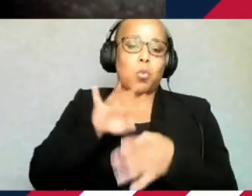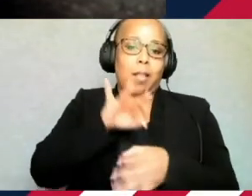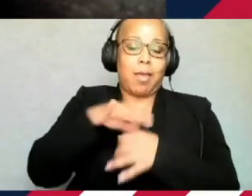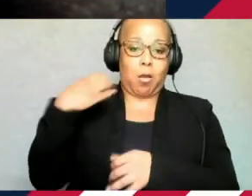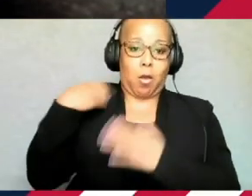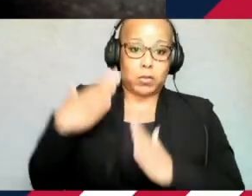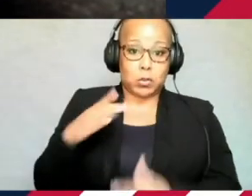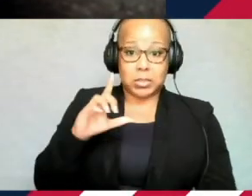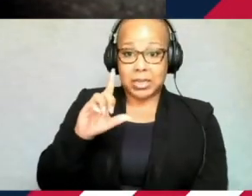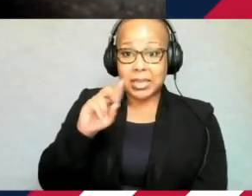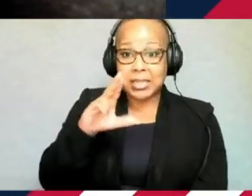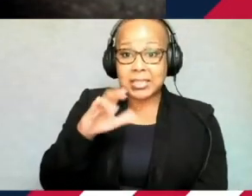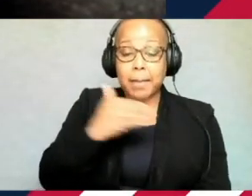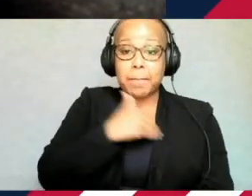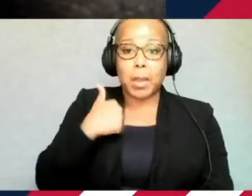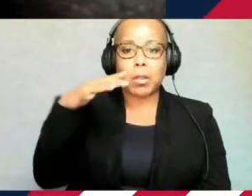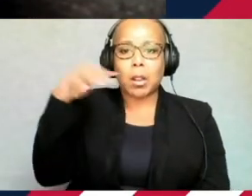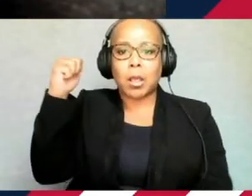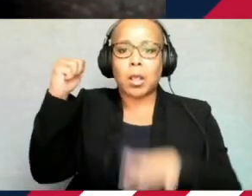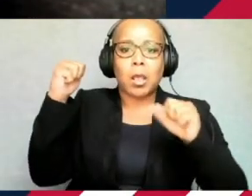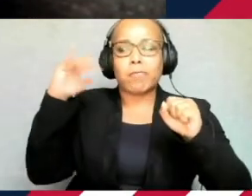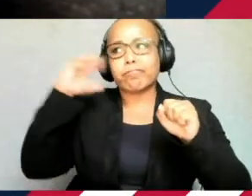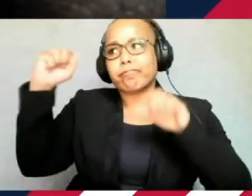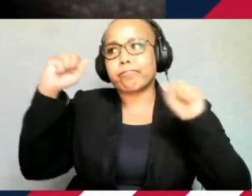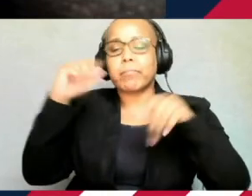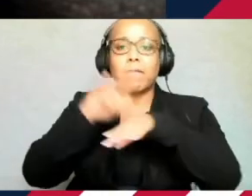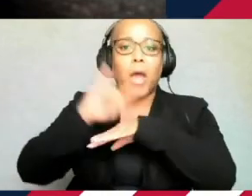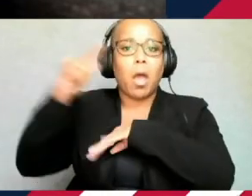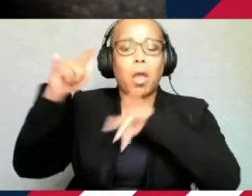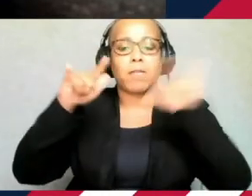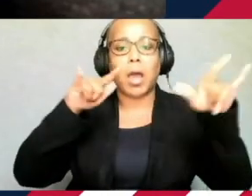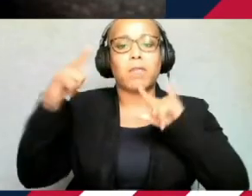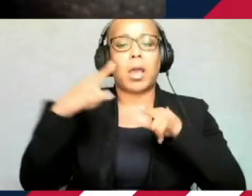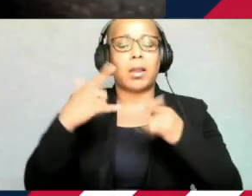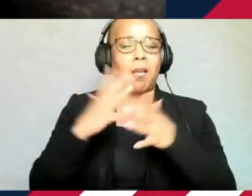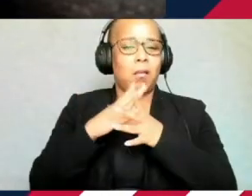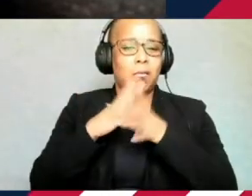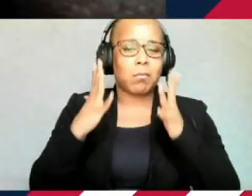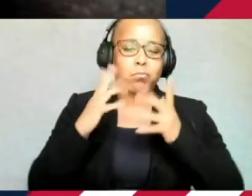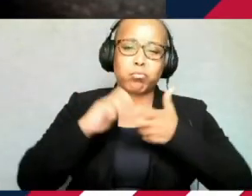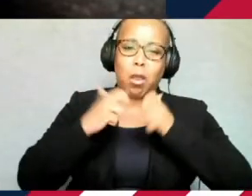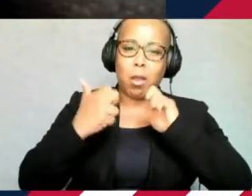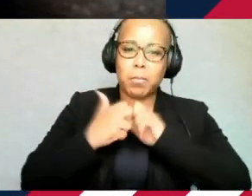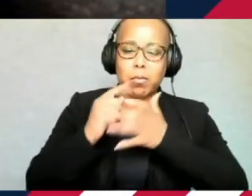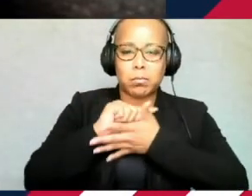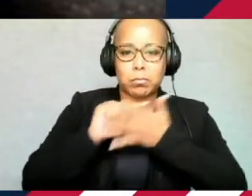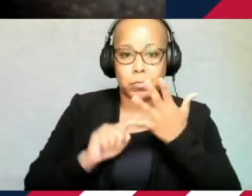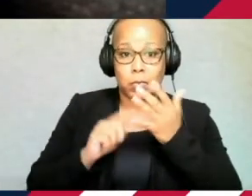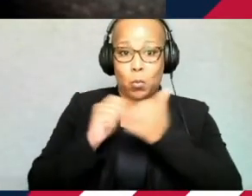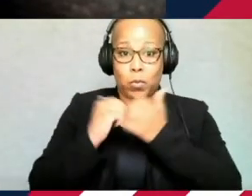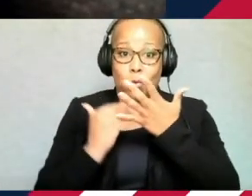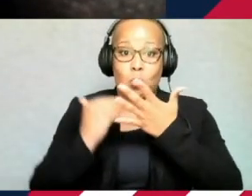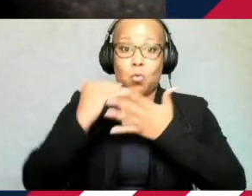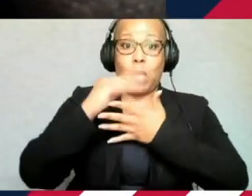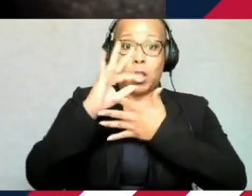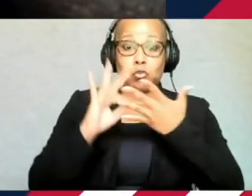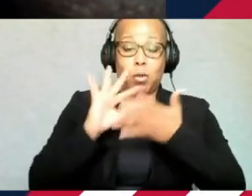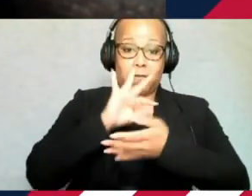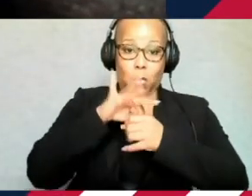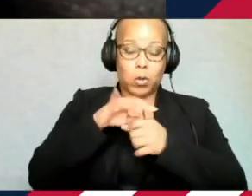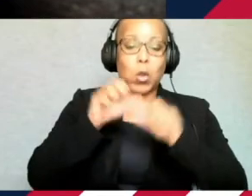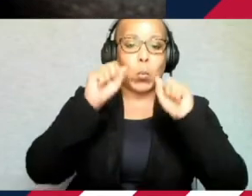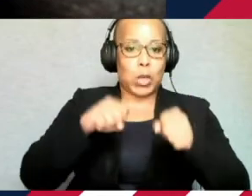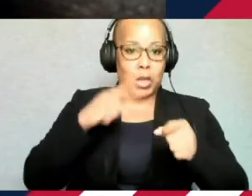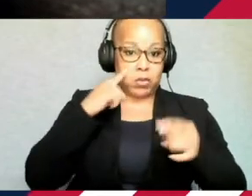had to leave early, catch a flight, it created all kinds of problems. And with ranked choice voting, we could have determined the